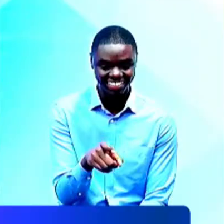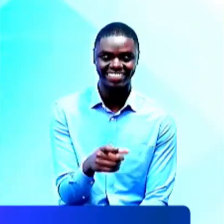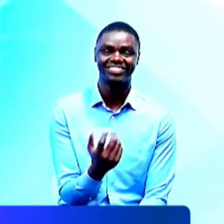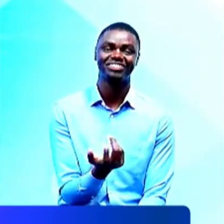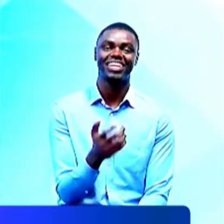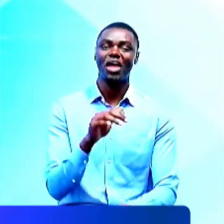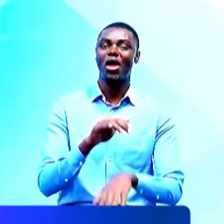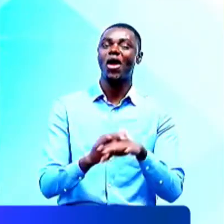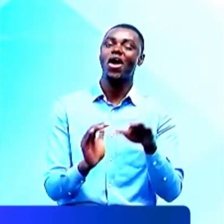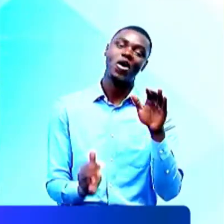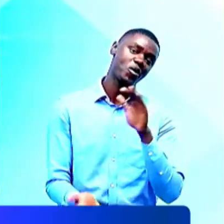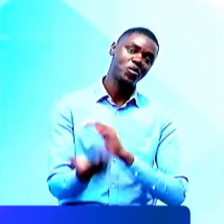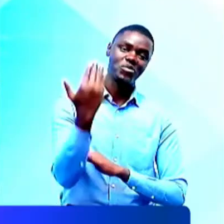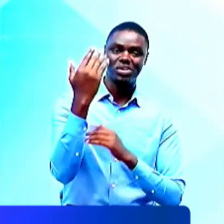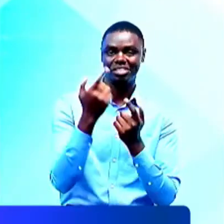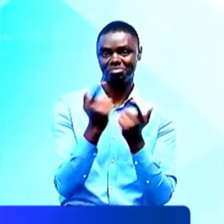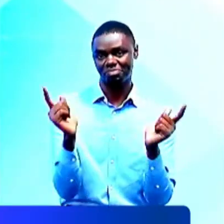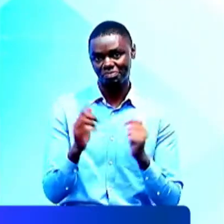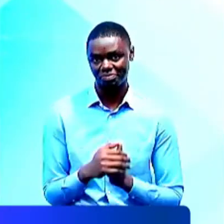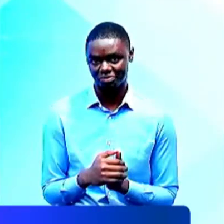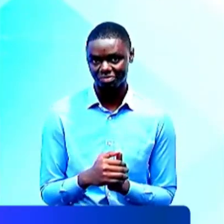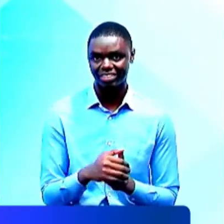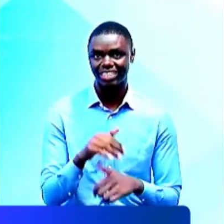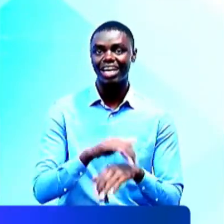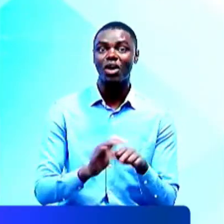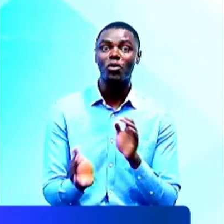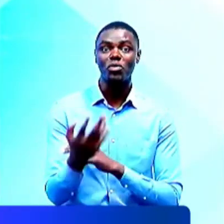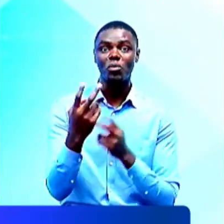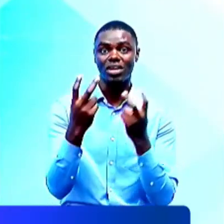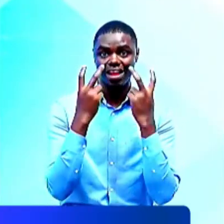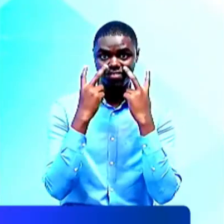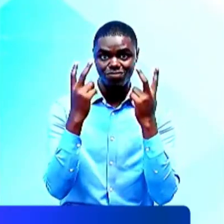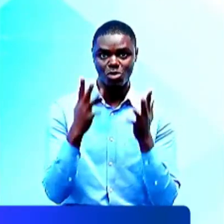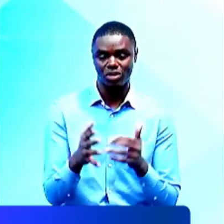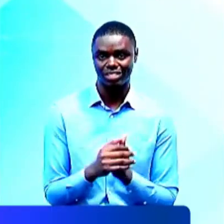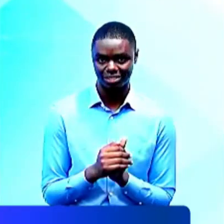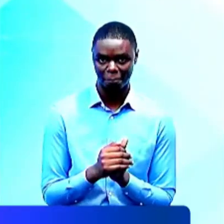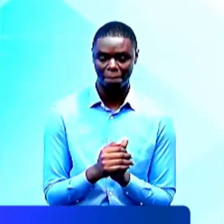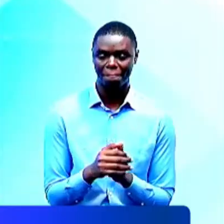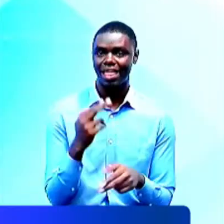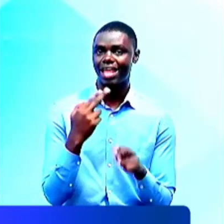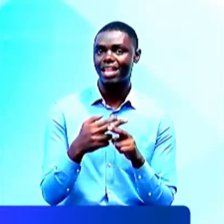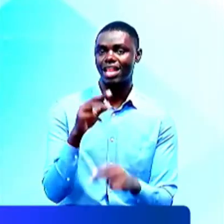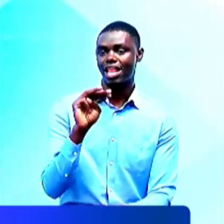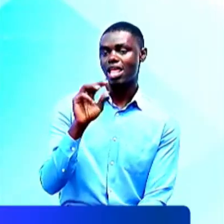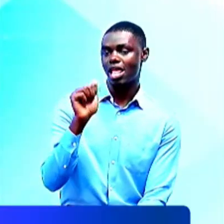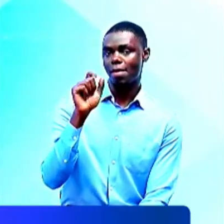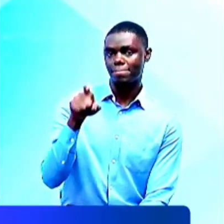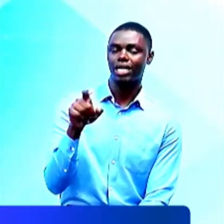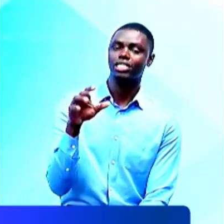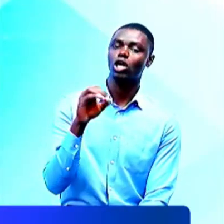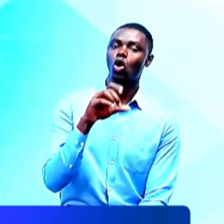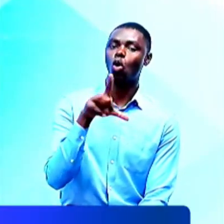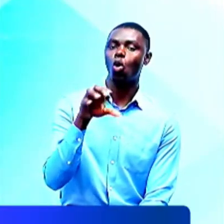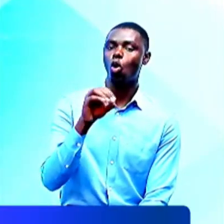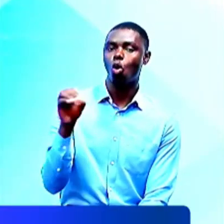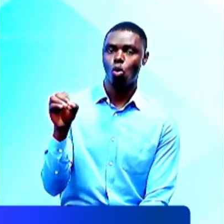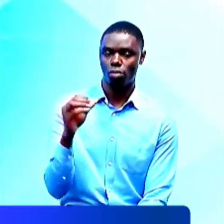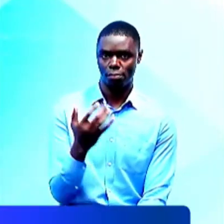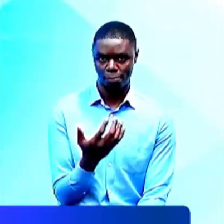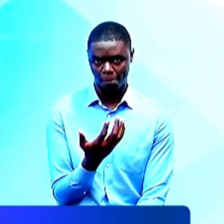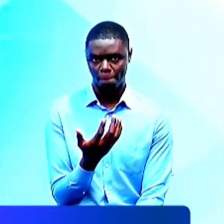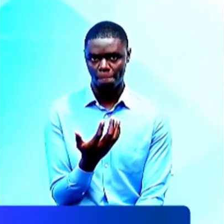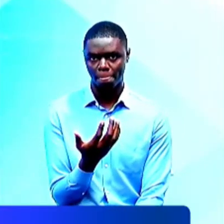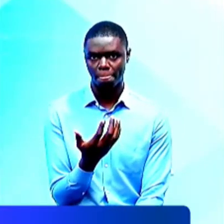Good morning, guys, and good morning, viewers. Yes. My name's Max Olum. Yes,